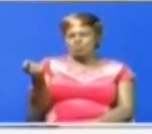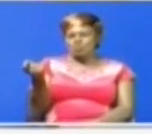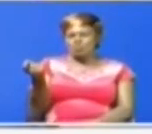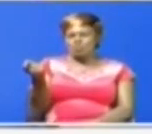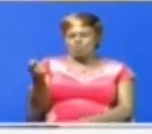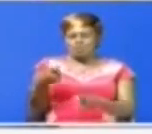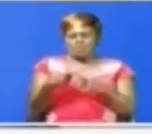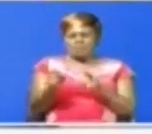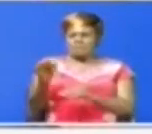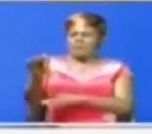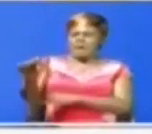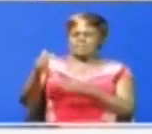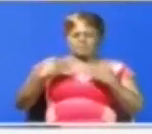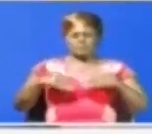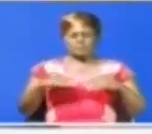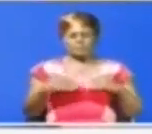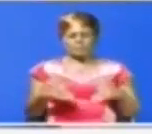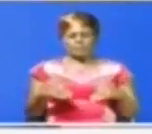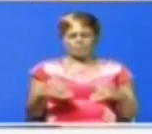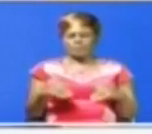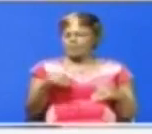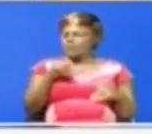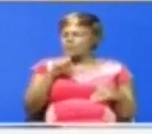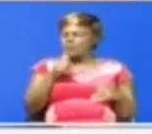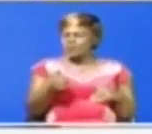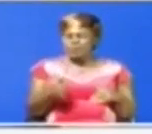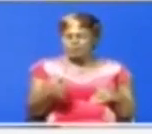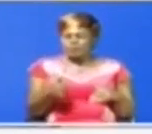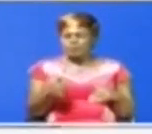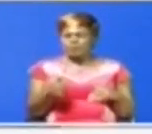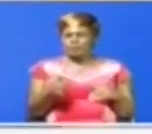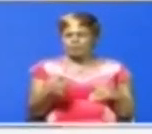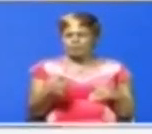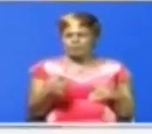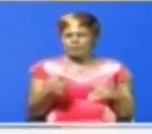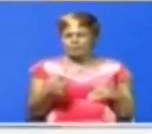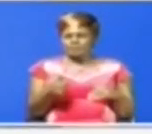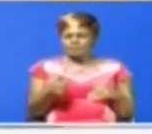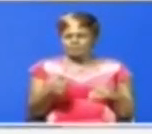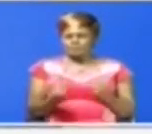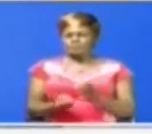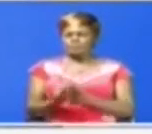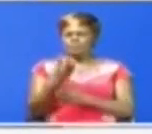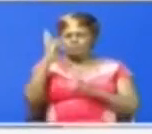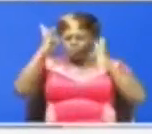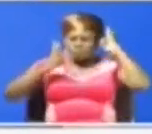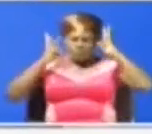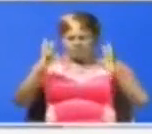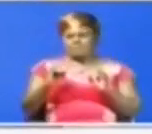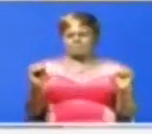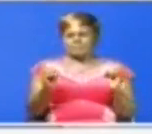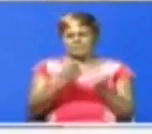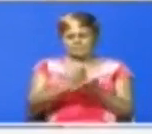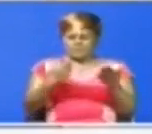But we'd like to ask our people not to cause unnecessary panic, because there are those